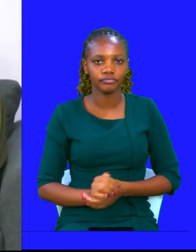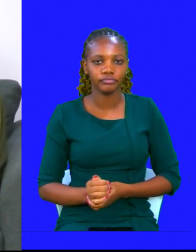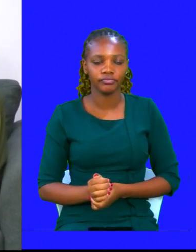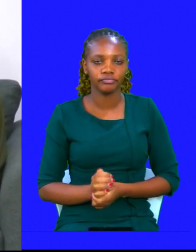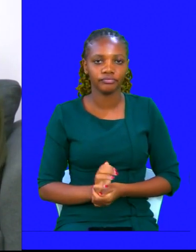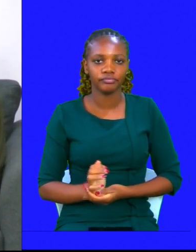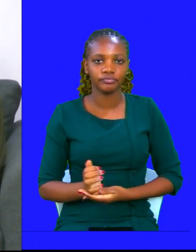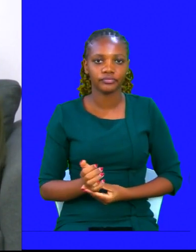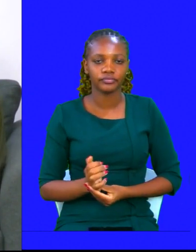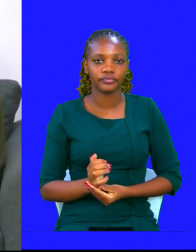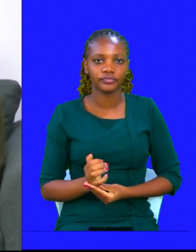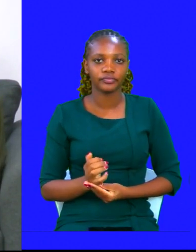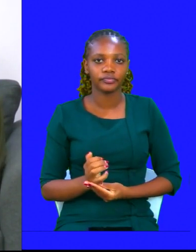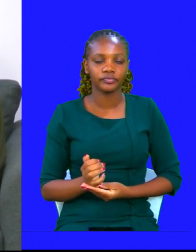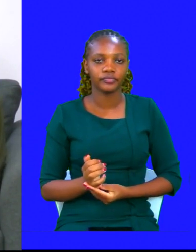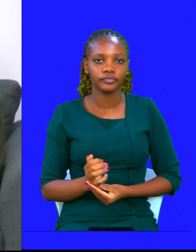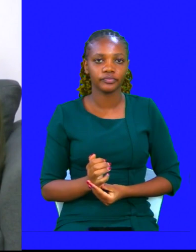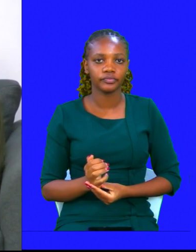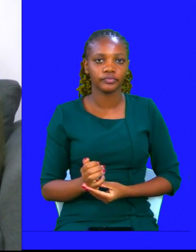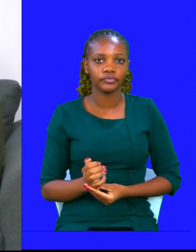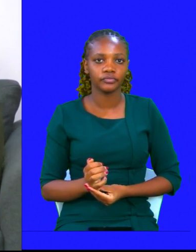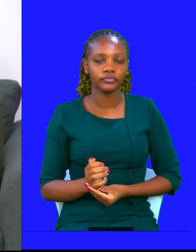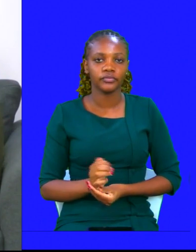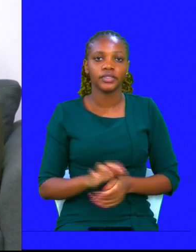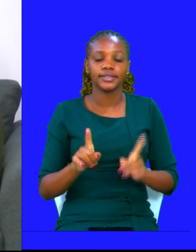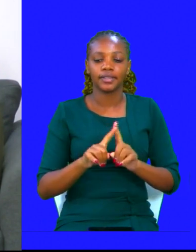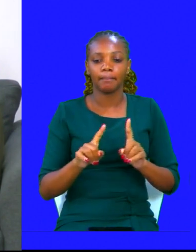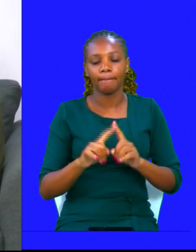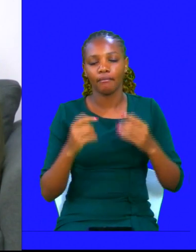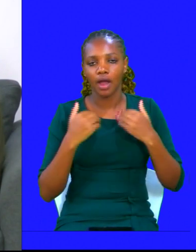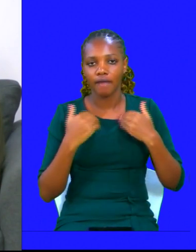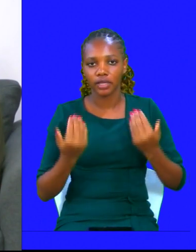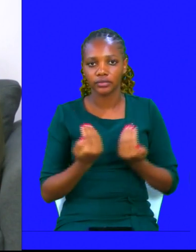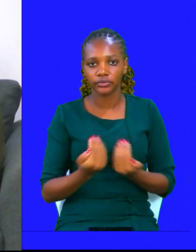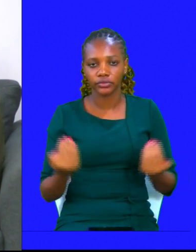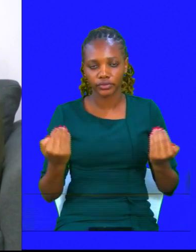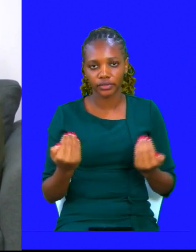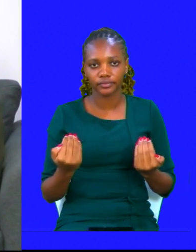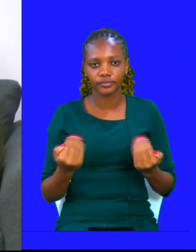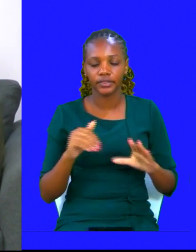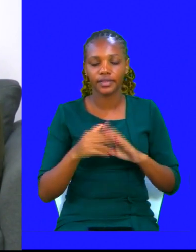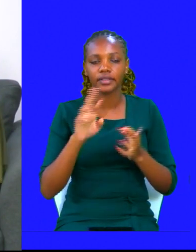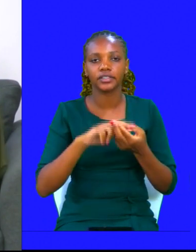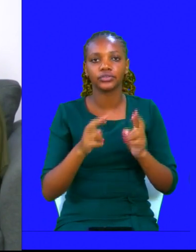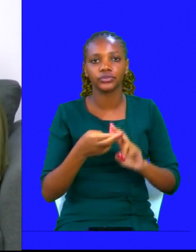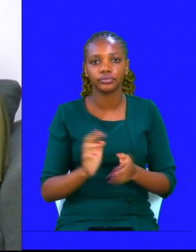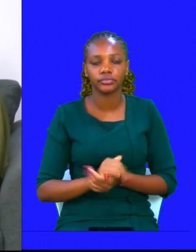and having children even in their relationship.